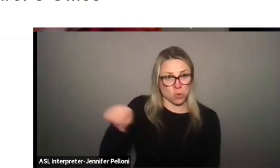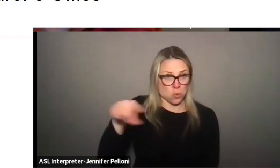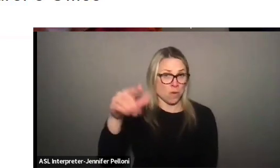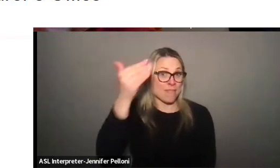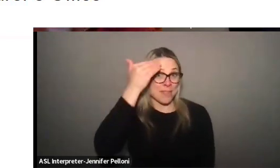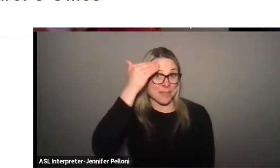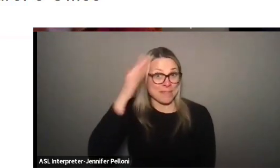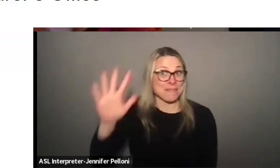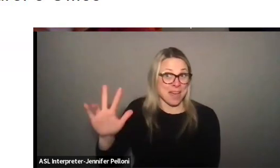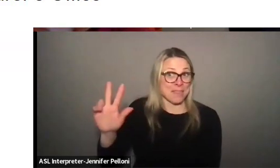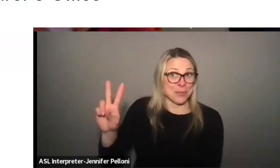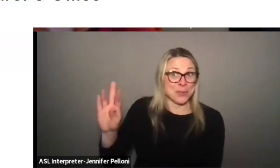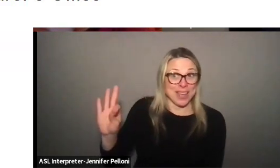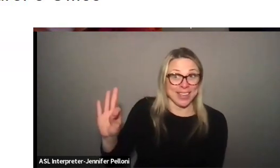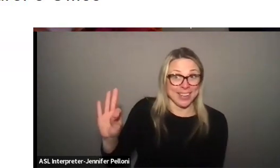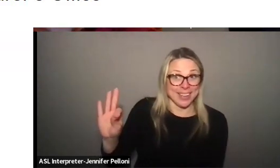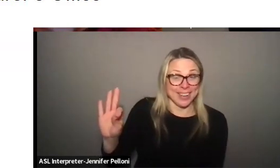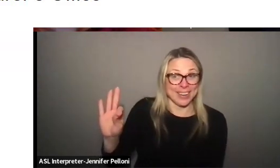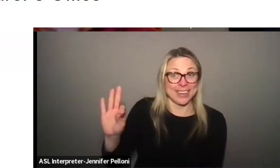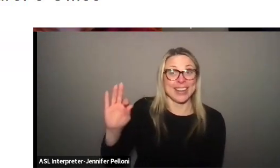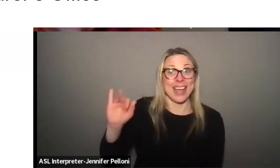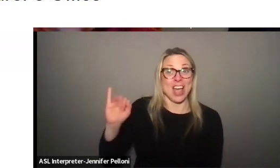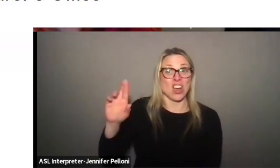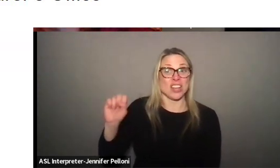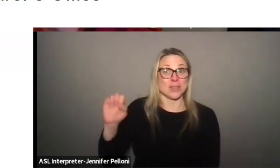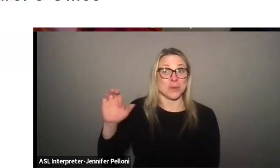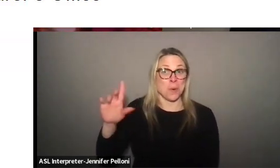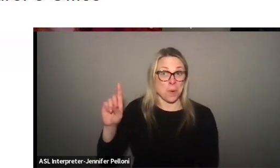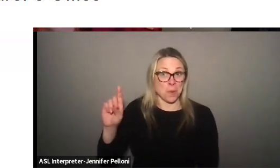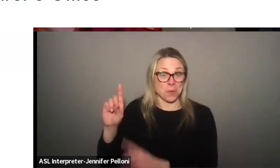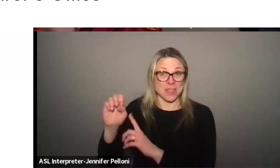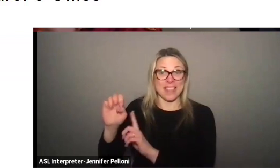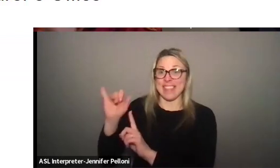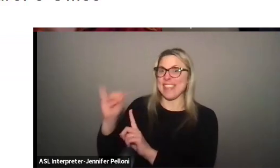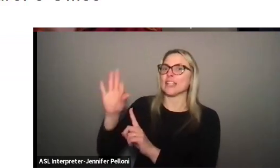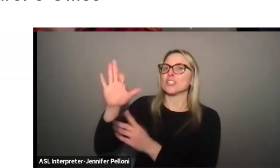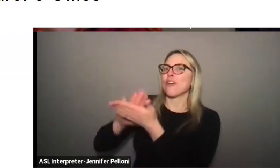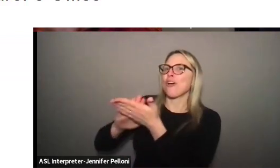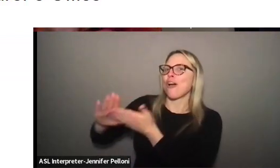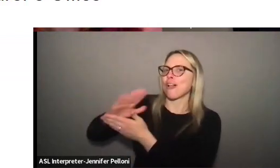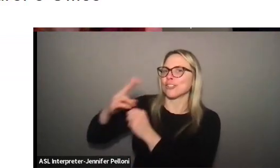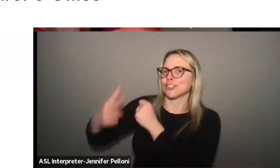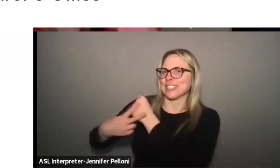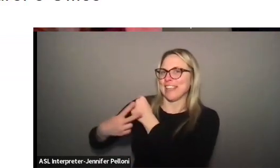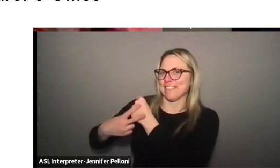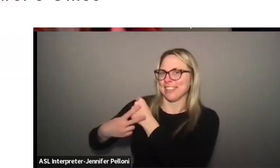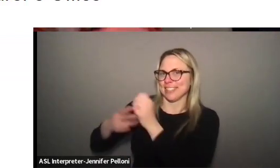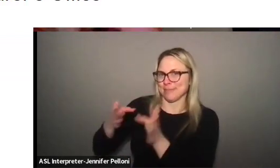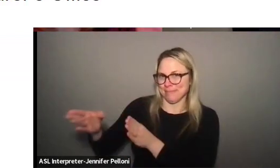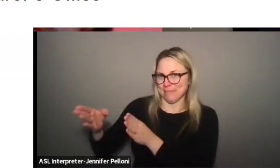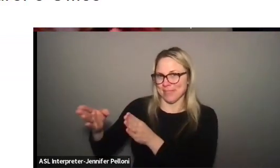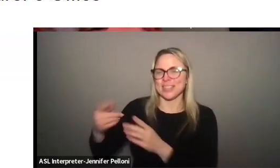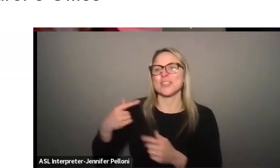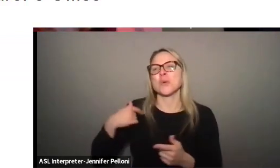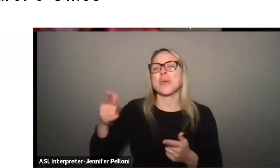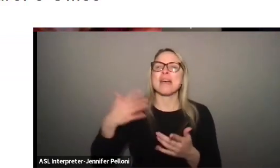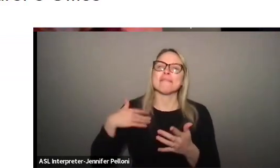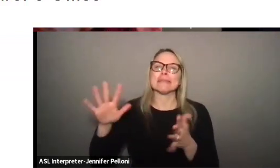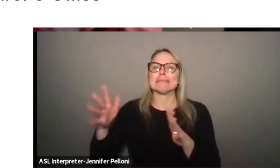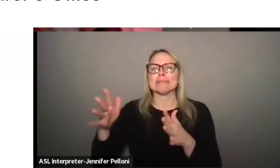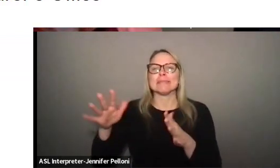with 529 of the Internal Revenue Code, as that's the college savings plans. So we have some